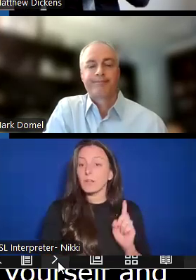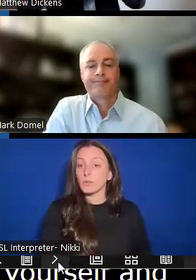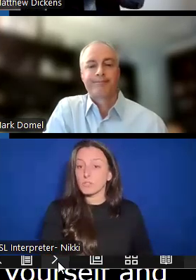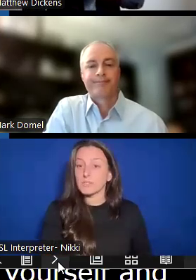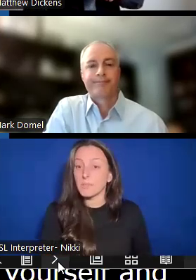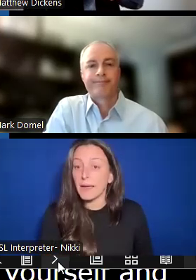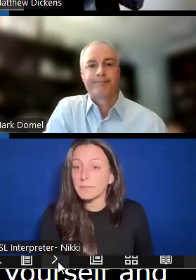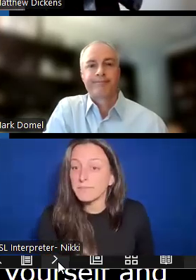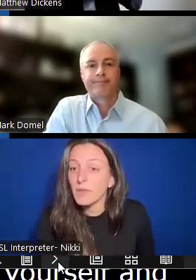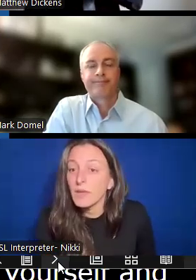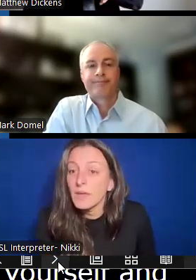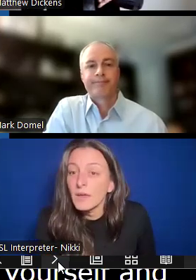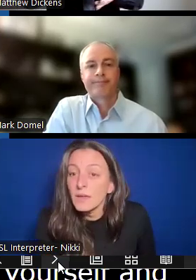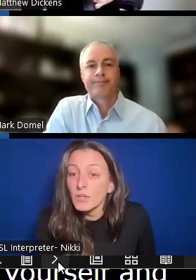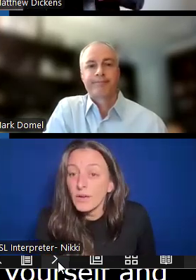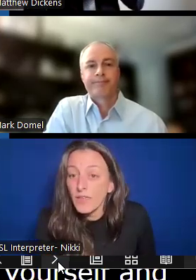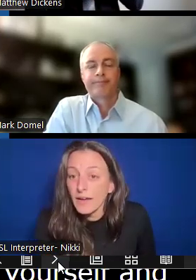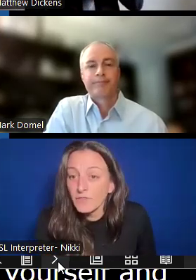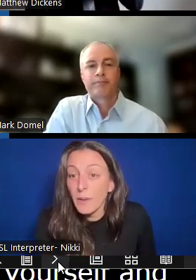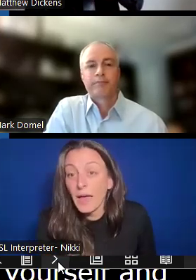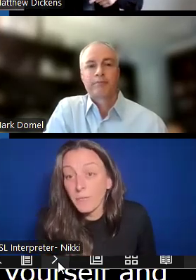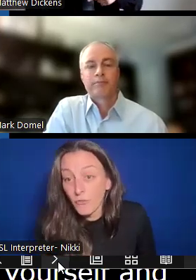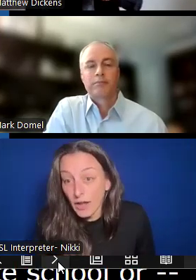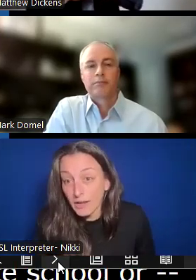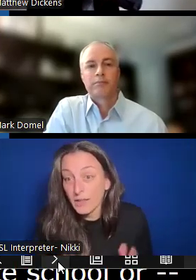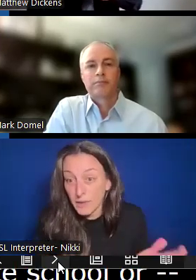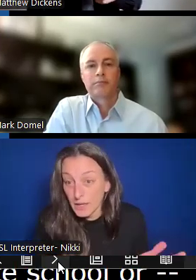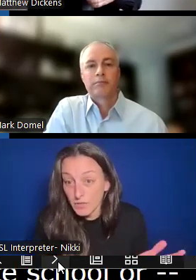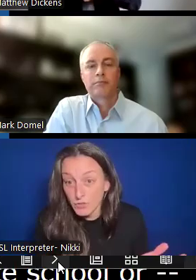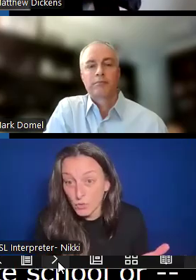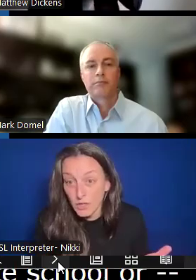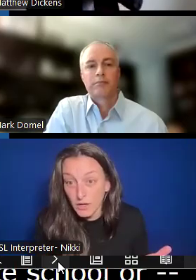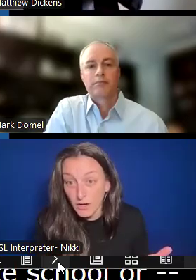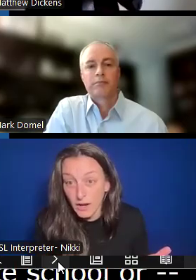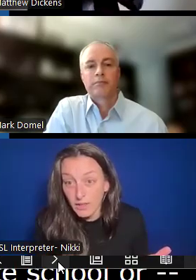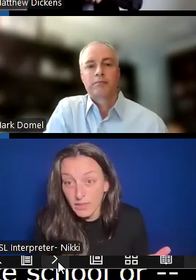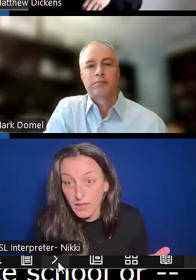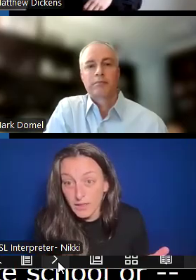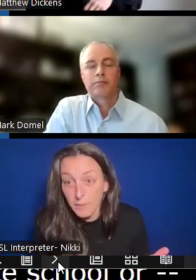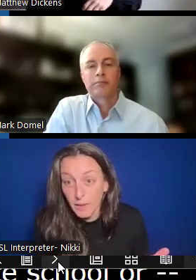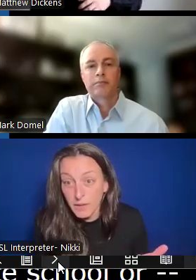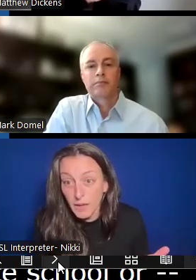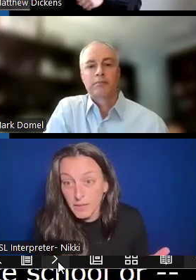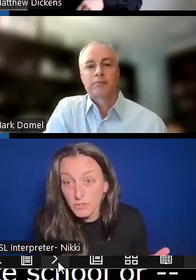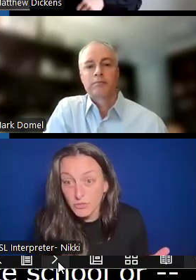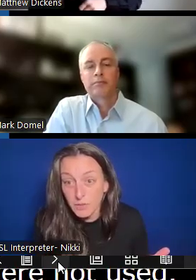I've got a question. This is Matt. So if they have to pay up front in the beginning of the school year, and then that